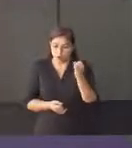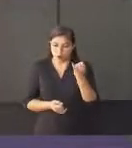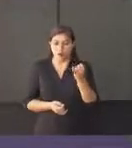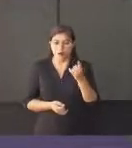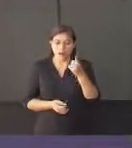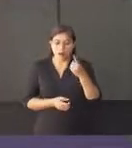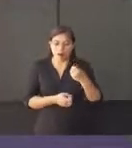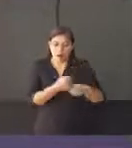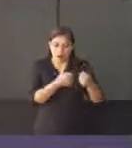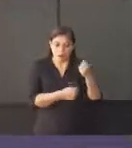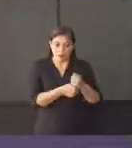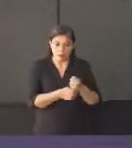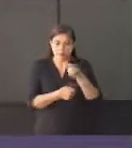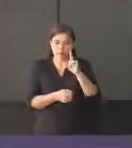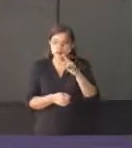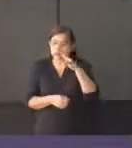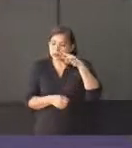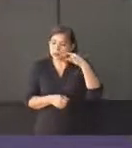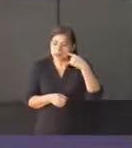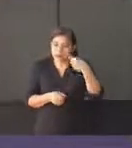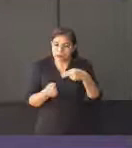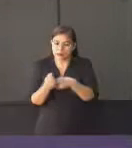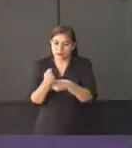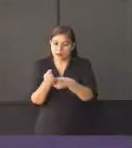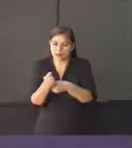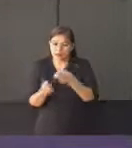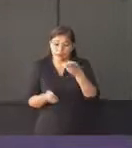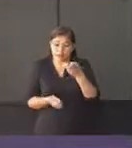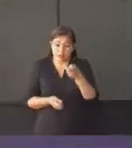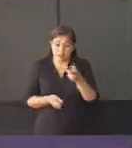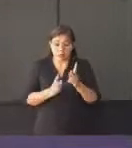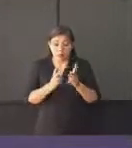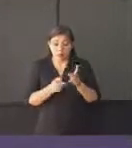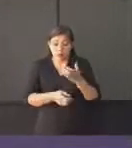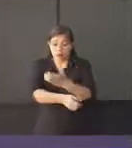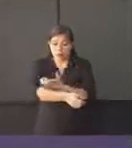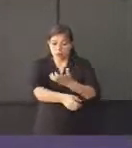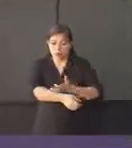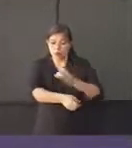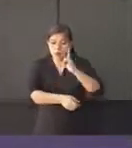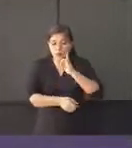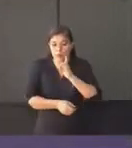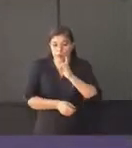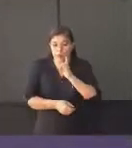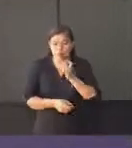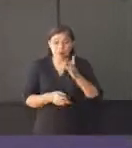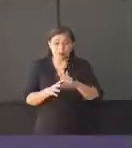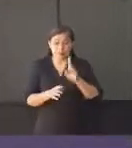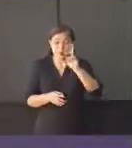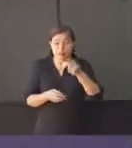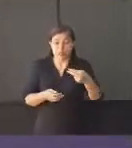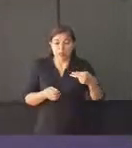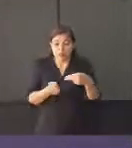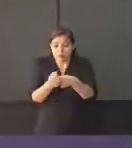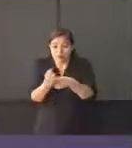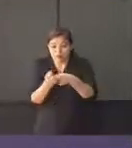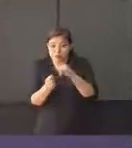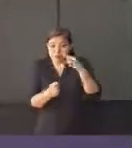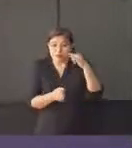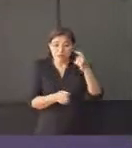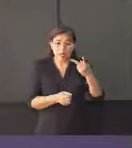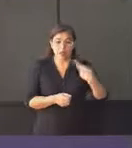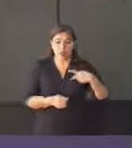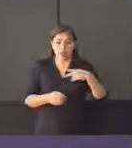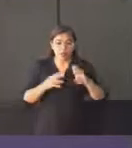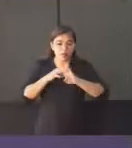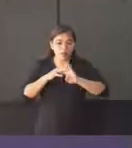few years ago. There is to say, there is some visibility, as explained by our colleague before. They are invisible. There